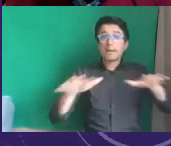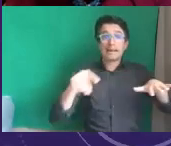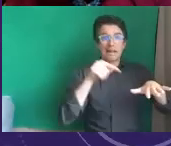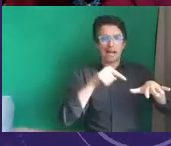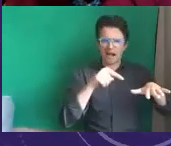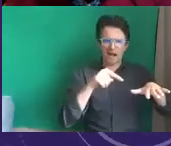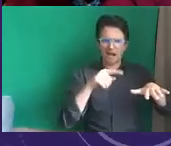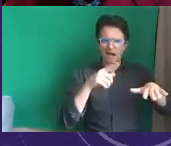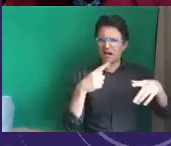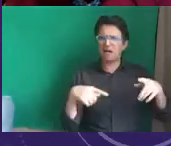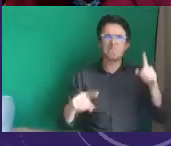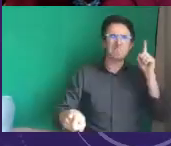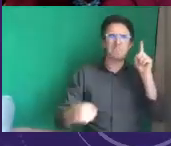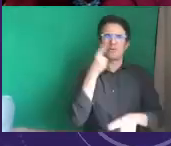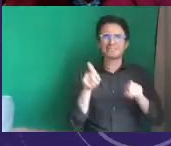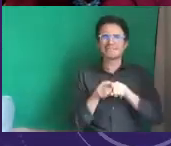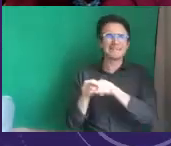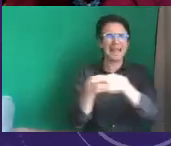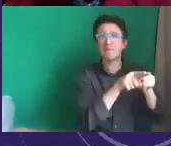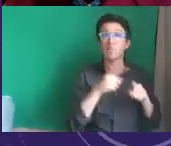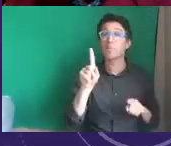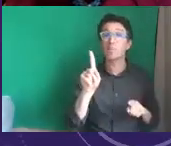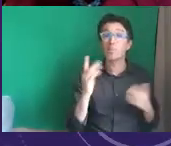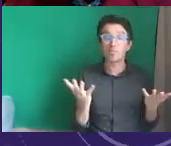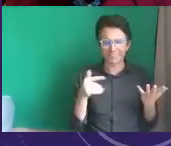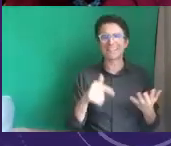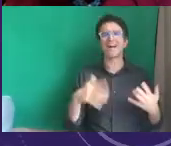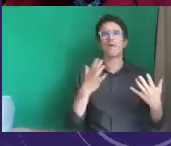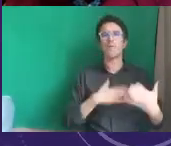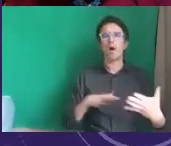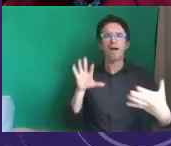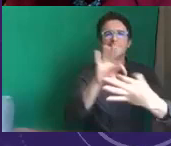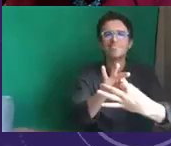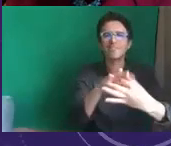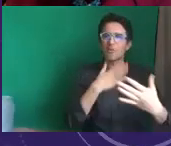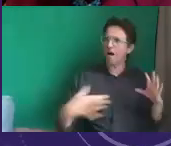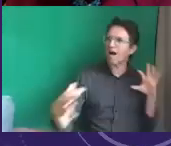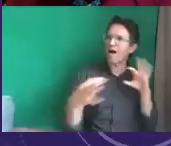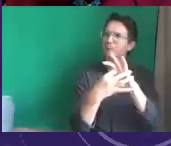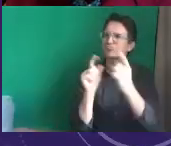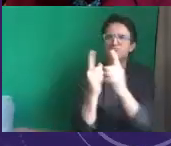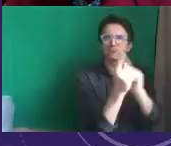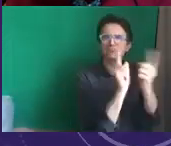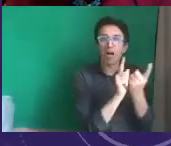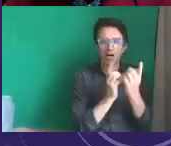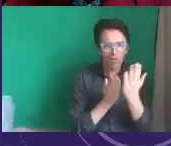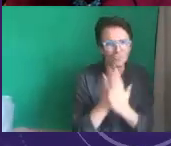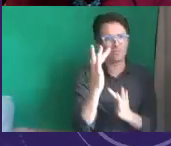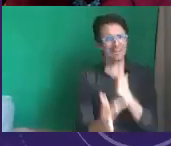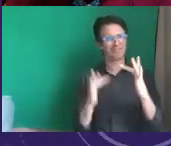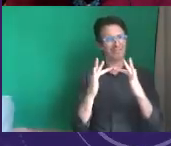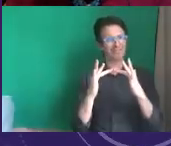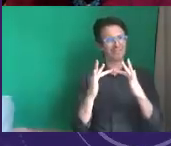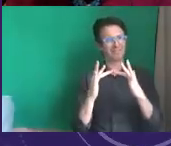thoughts. It's the vehicle for free speech and highlighting injustice, to share critical